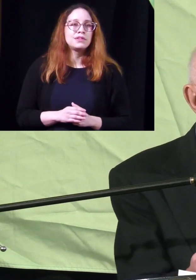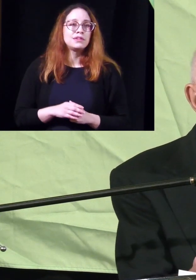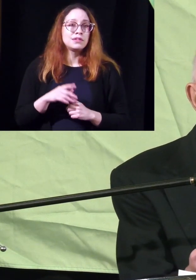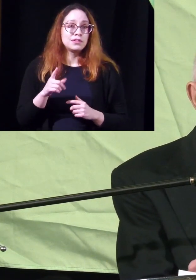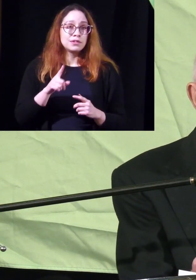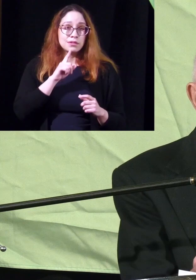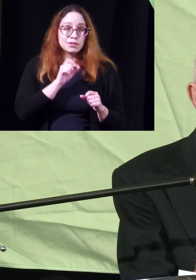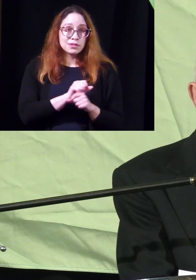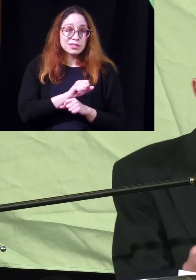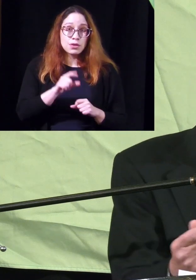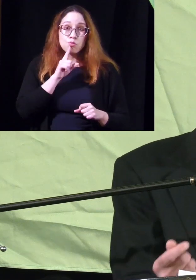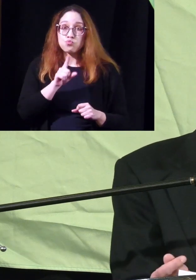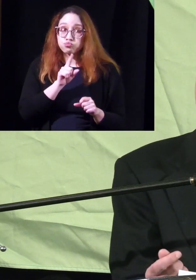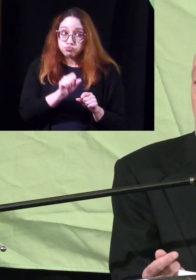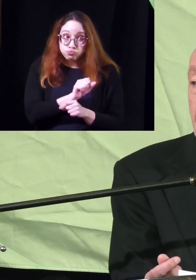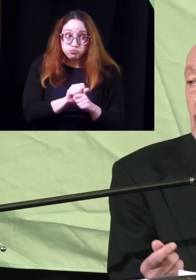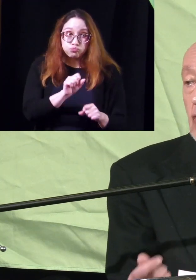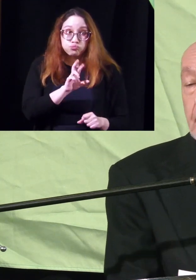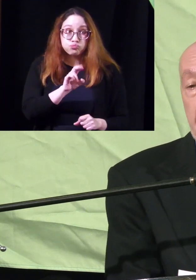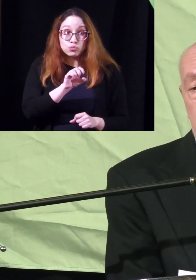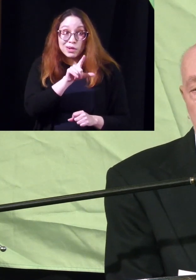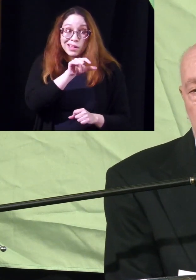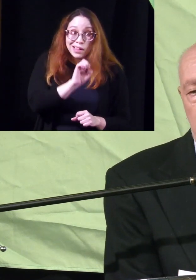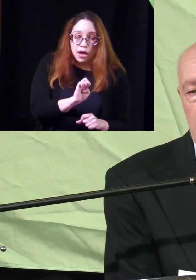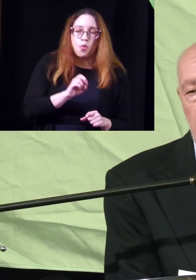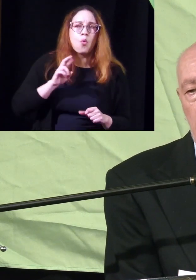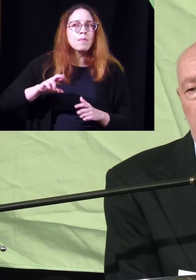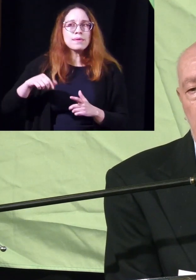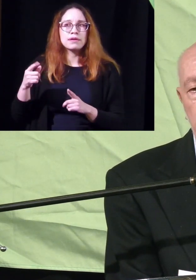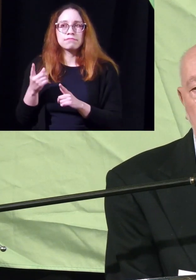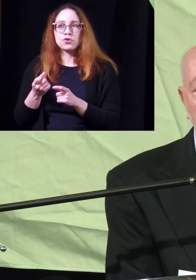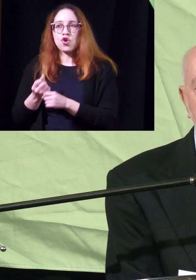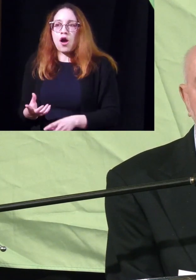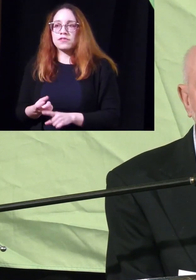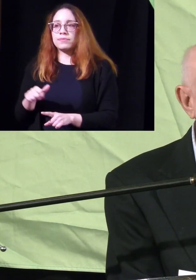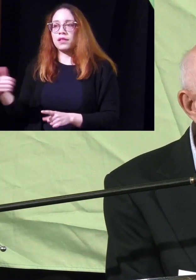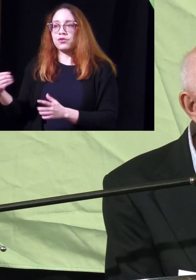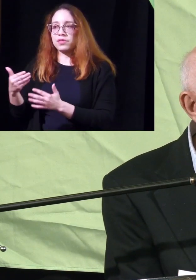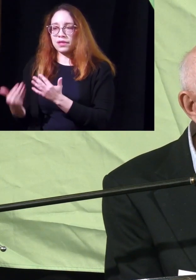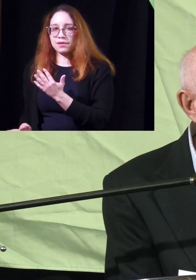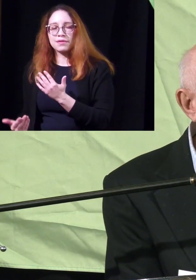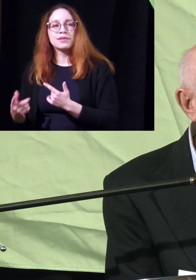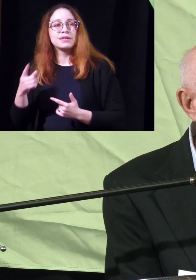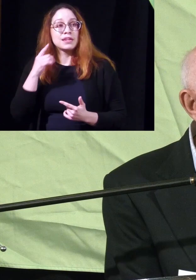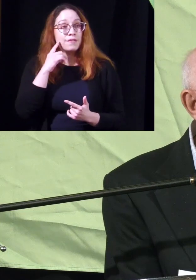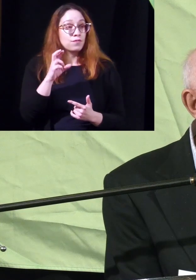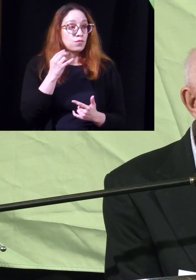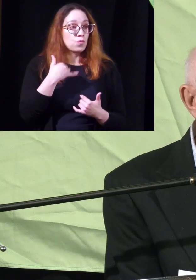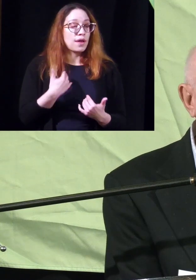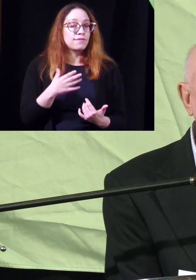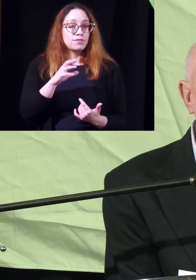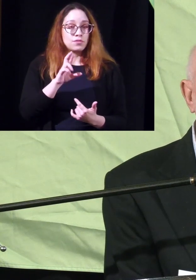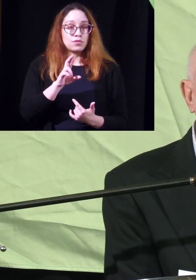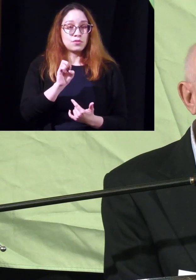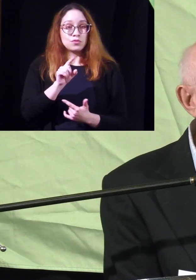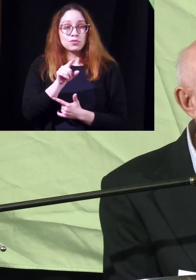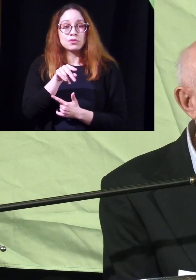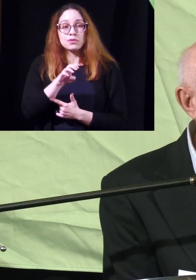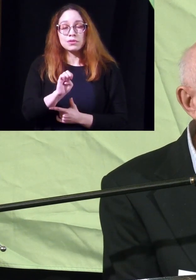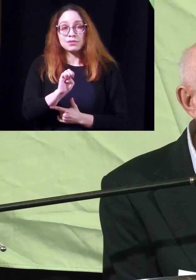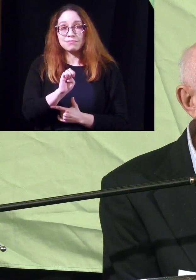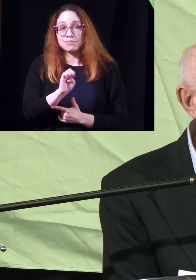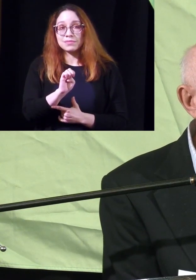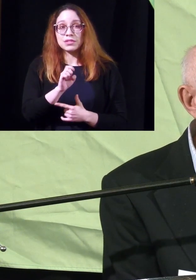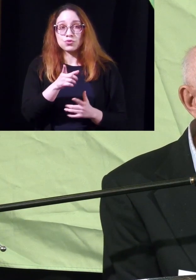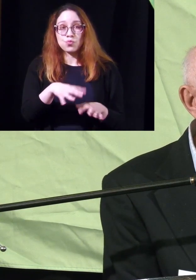a pseudo-relapse? It seems to be a relapse caused by something else. And if you have a relapse, we need to think about that, because the implications of a relapse